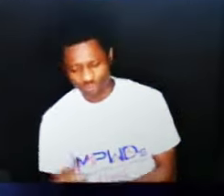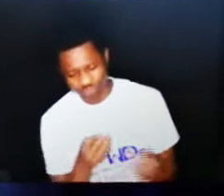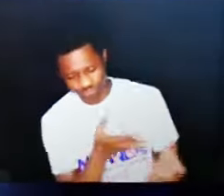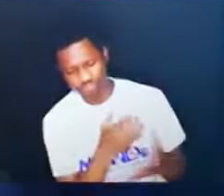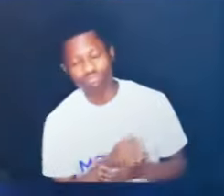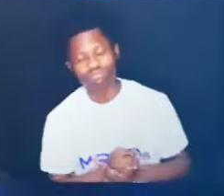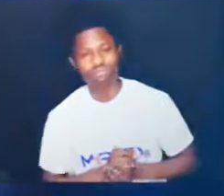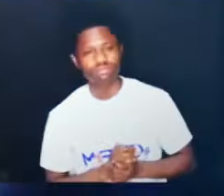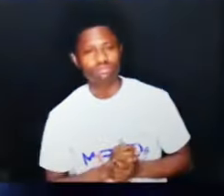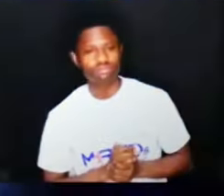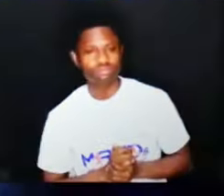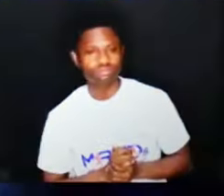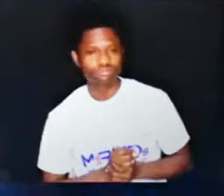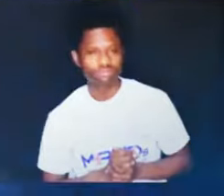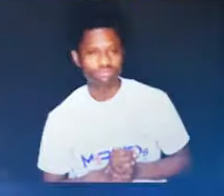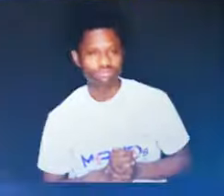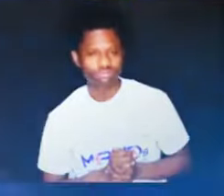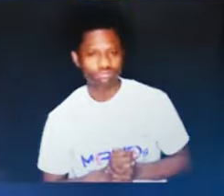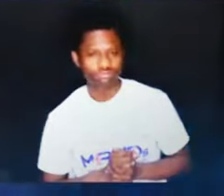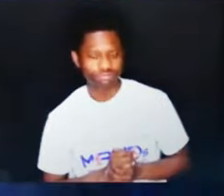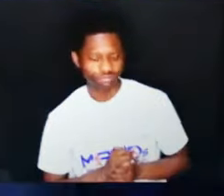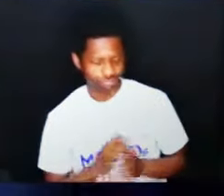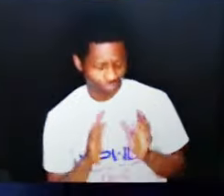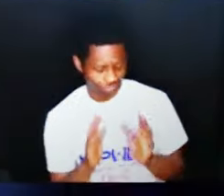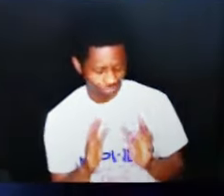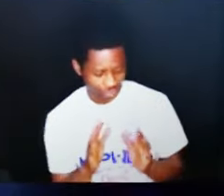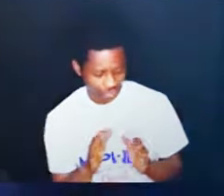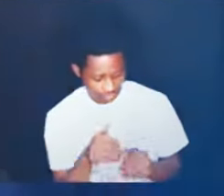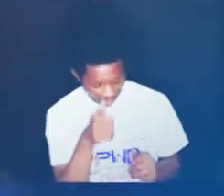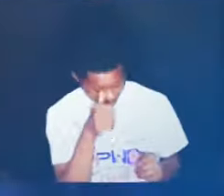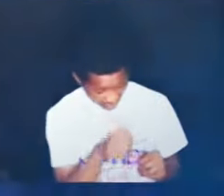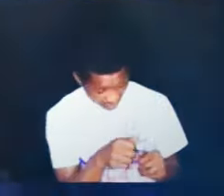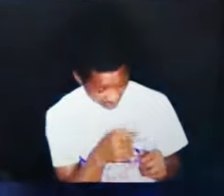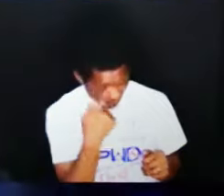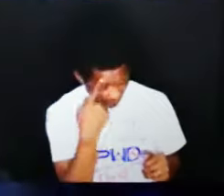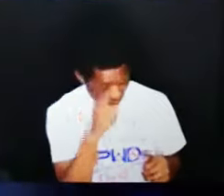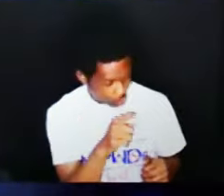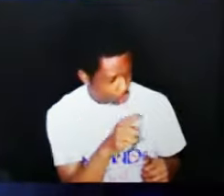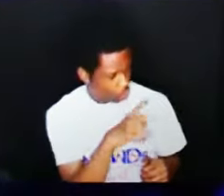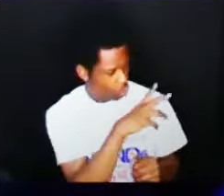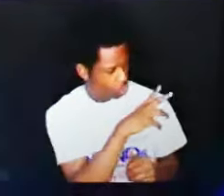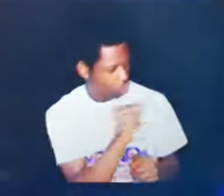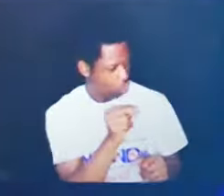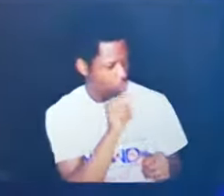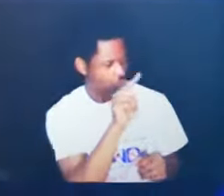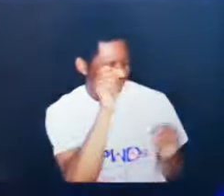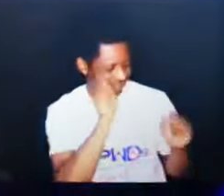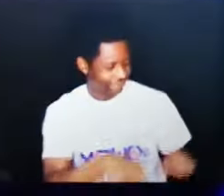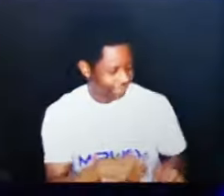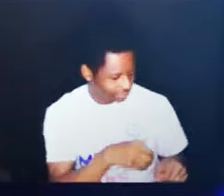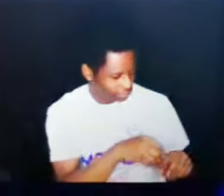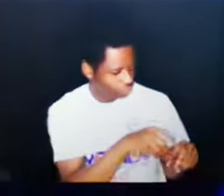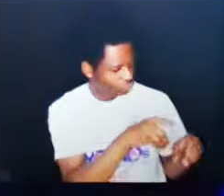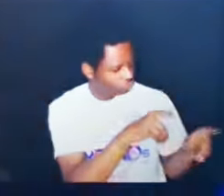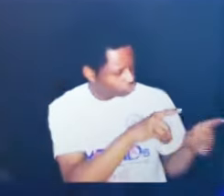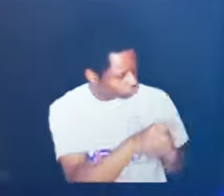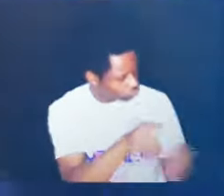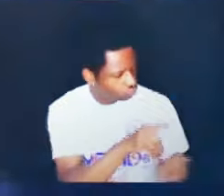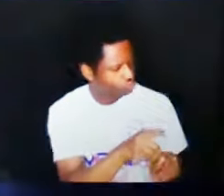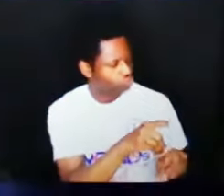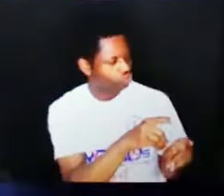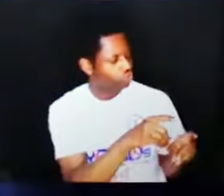jise onyankopon eka ne ho. Now let's be careful of the phrase, for no one can perform the signs you are